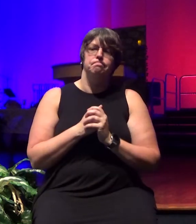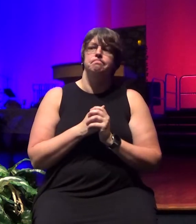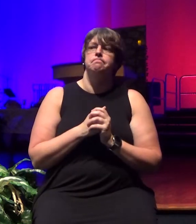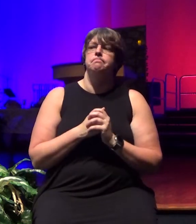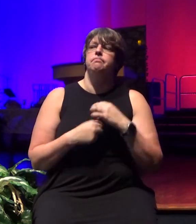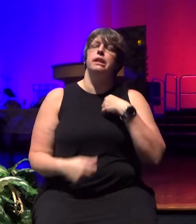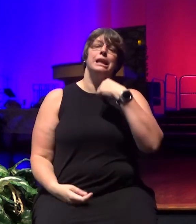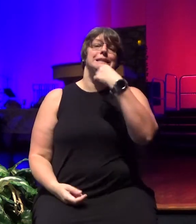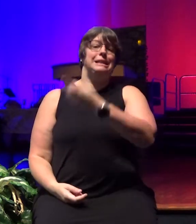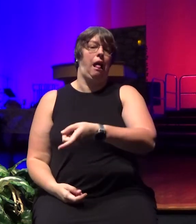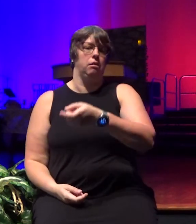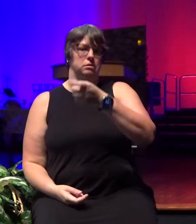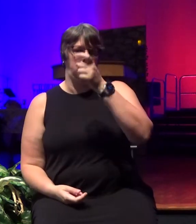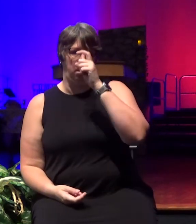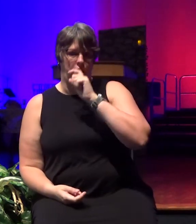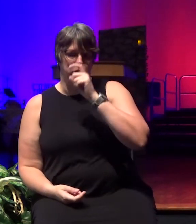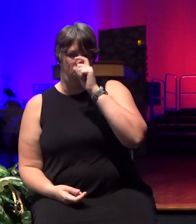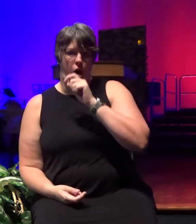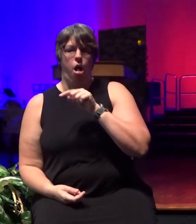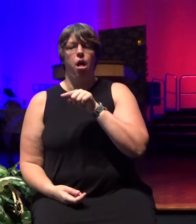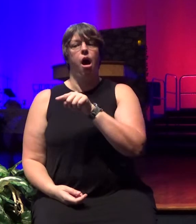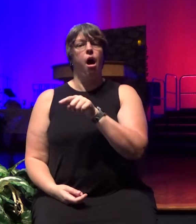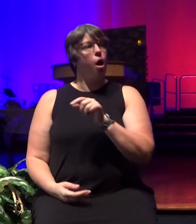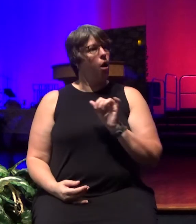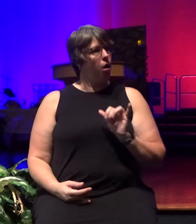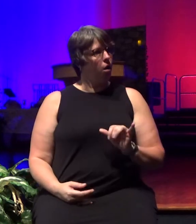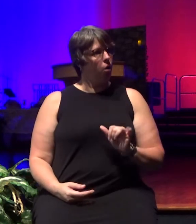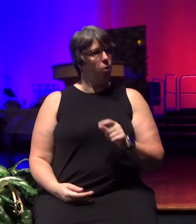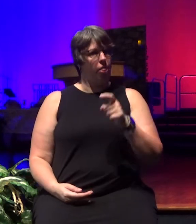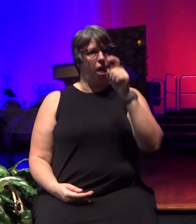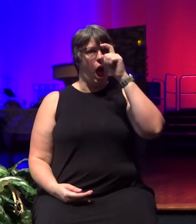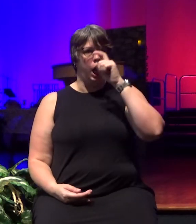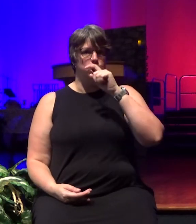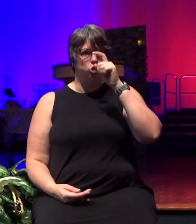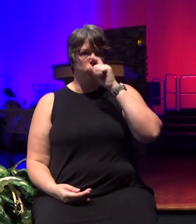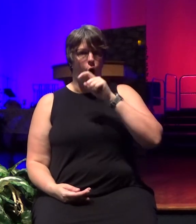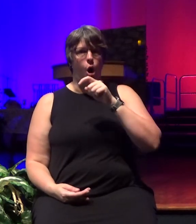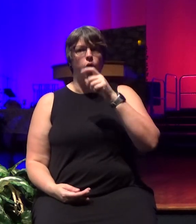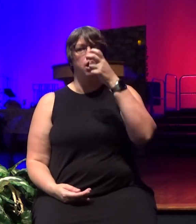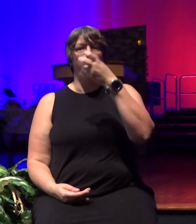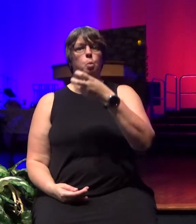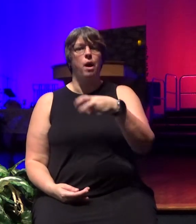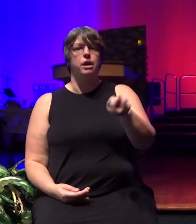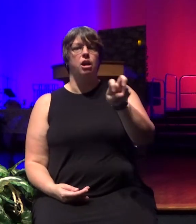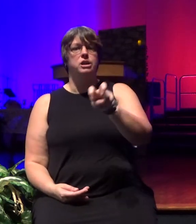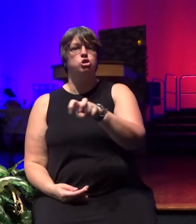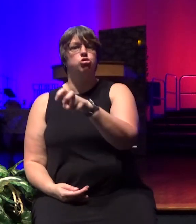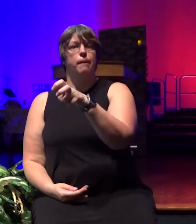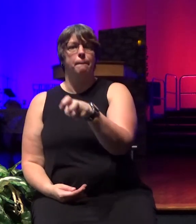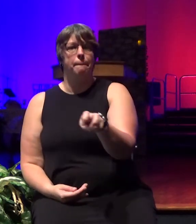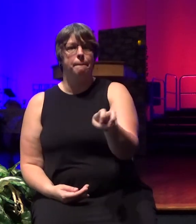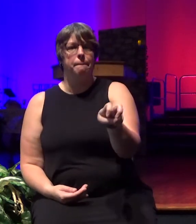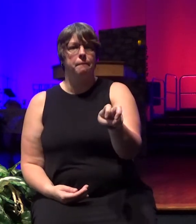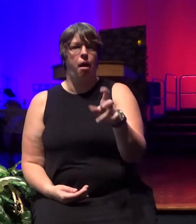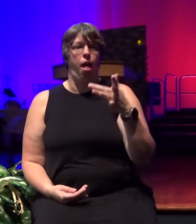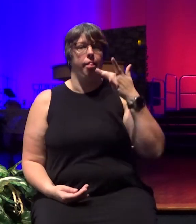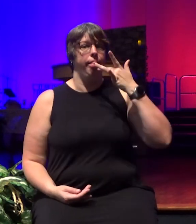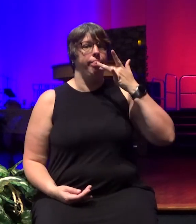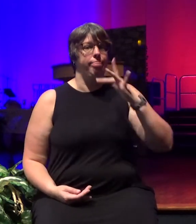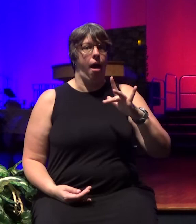was written about Kafka based on the memories of a woman who lived with him in